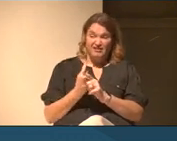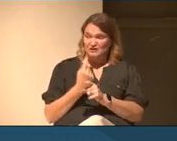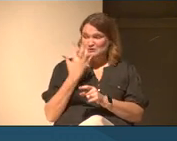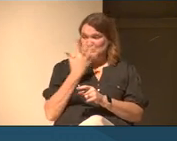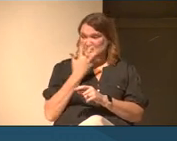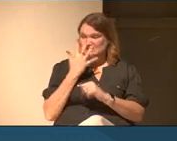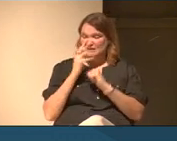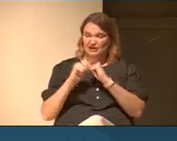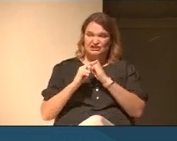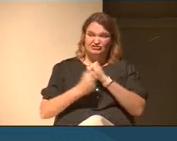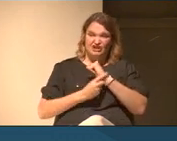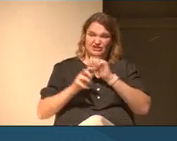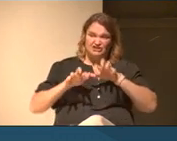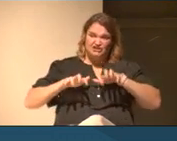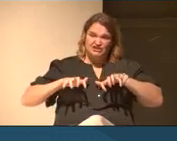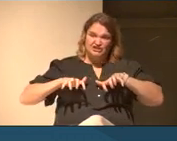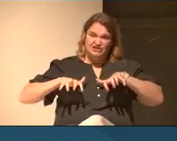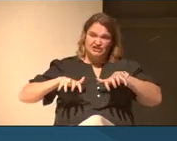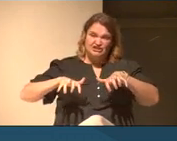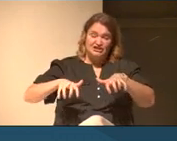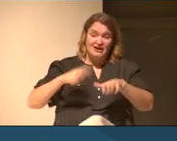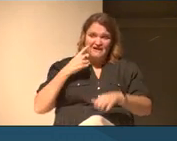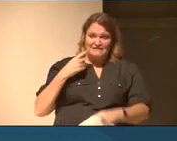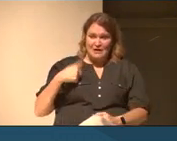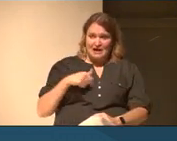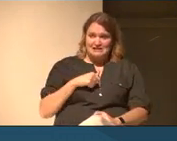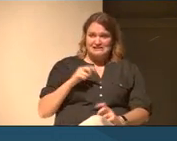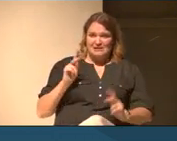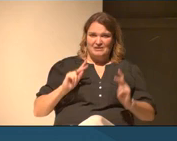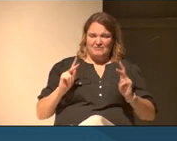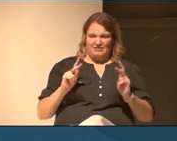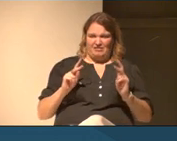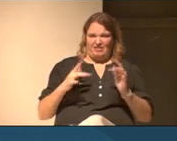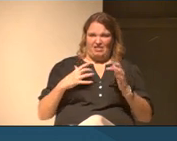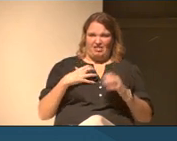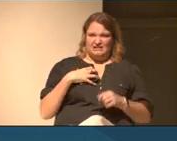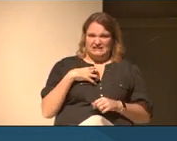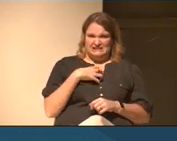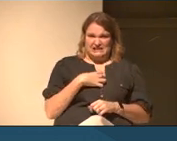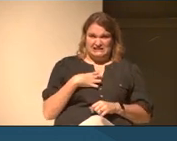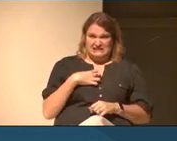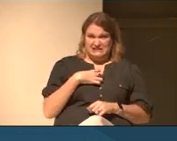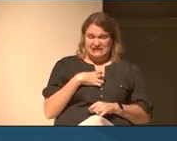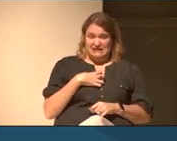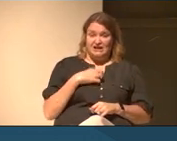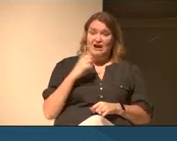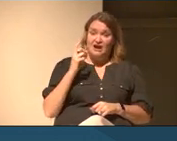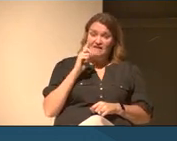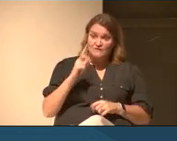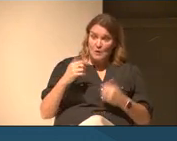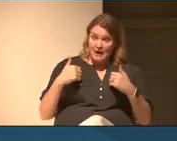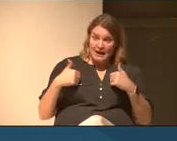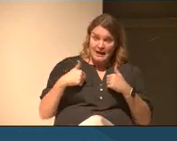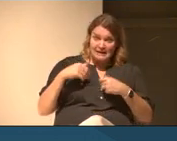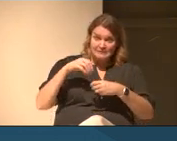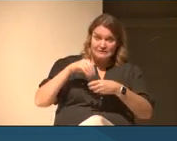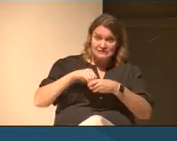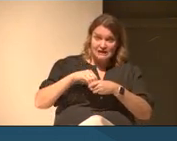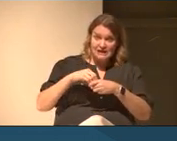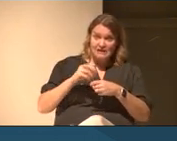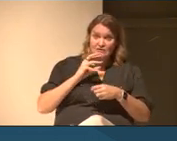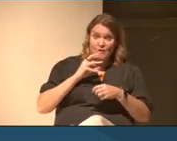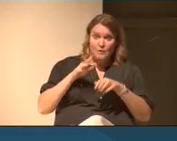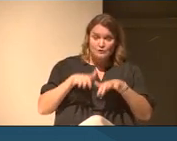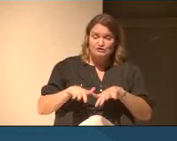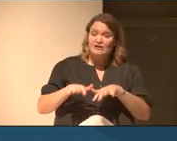Panama City. And of course, for us as humans, it's kind of just disgusting. But for ocean life, it's often fatal. They either eat it